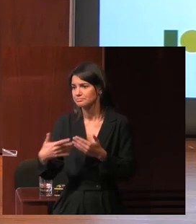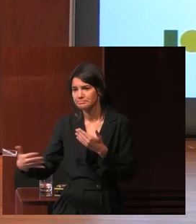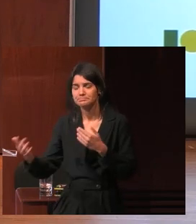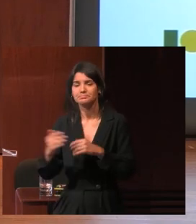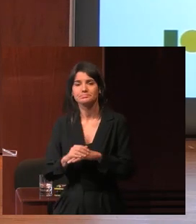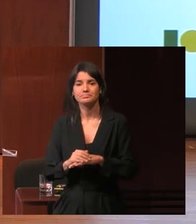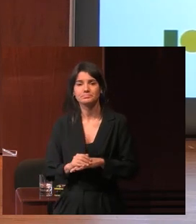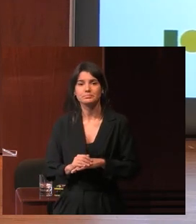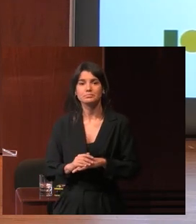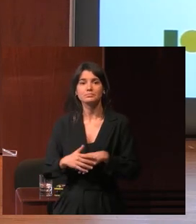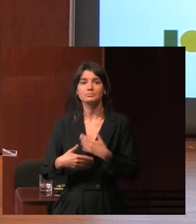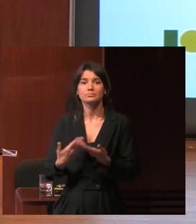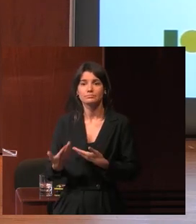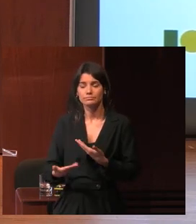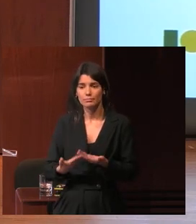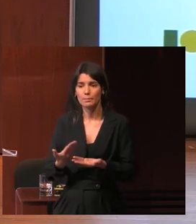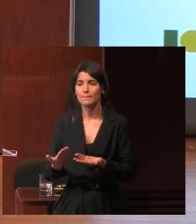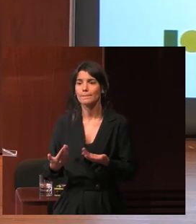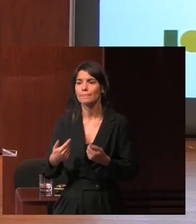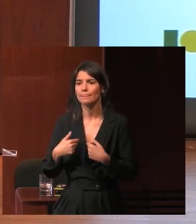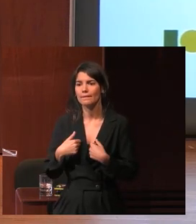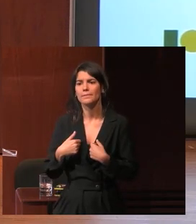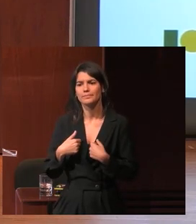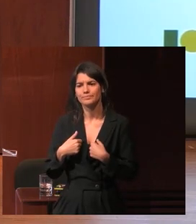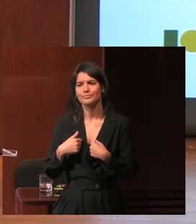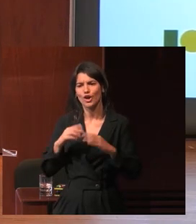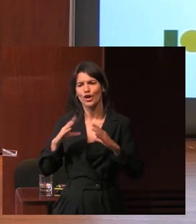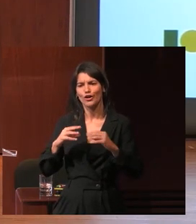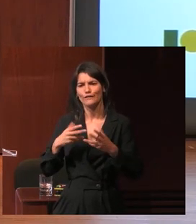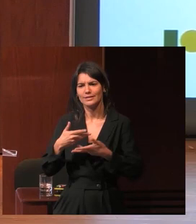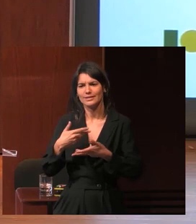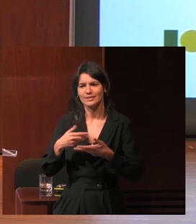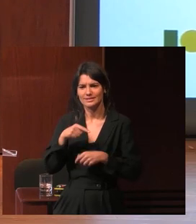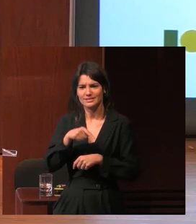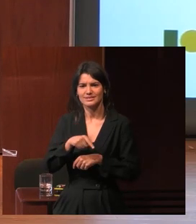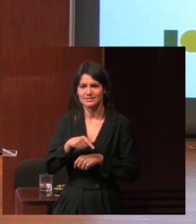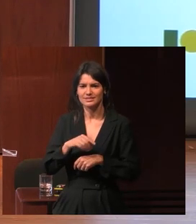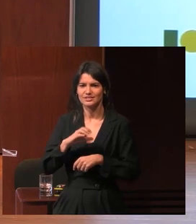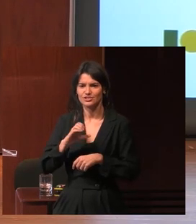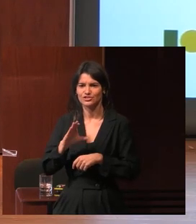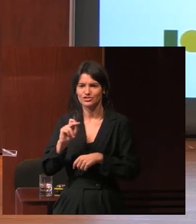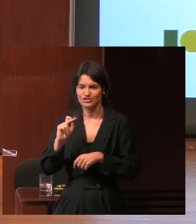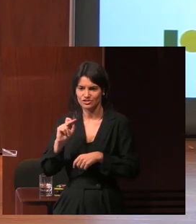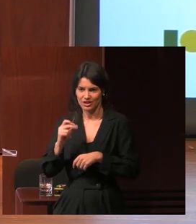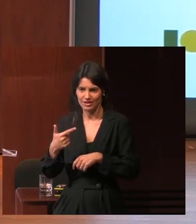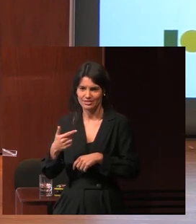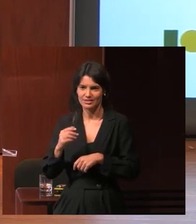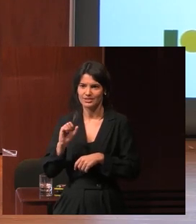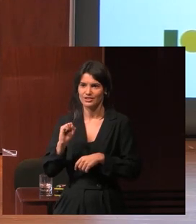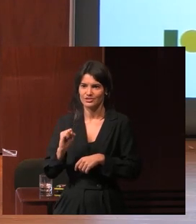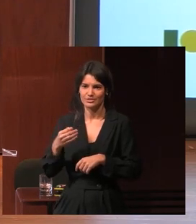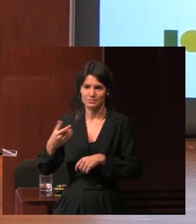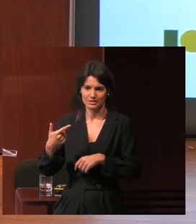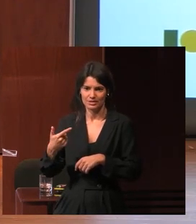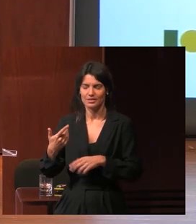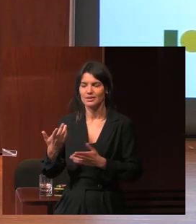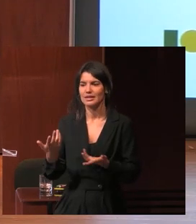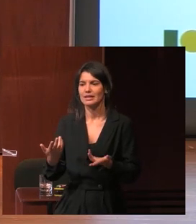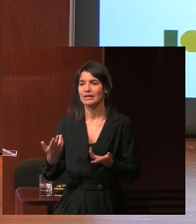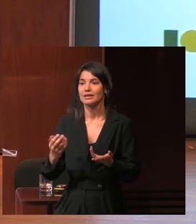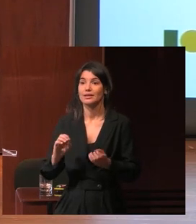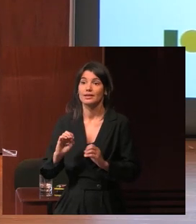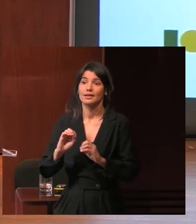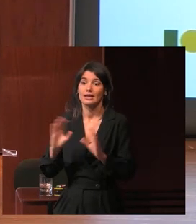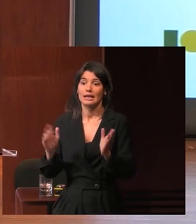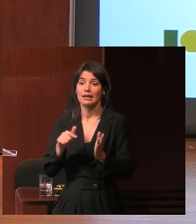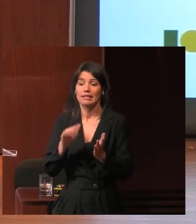lot of conversation with ChatGPT, and of course ChatGPT, in the consequence,